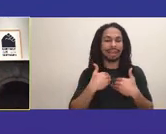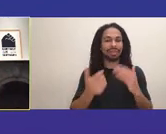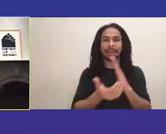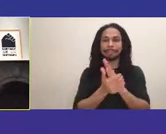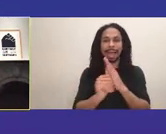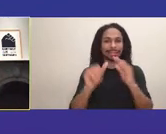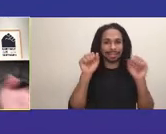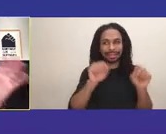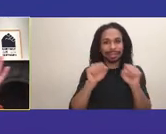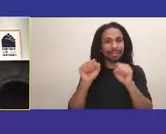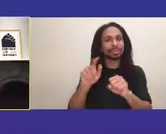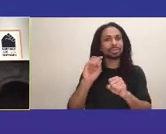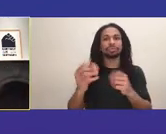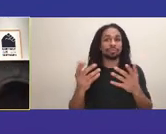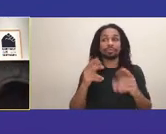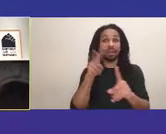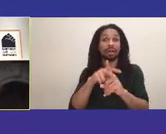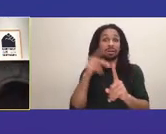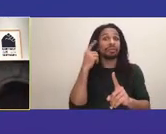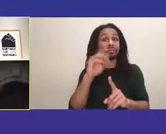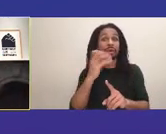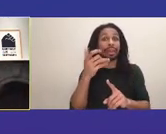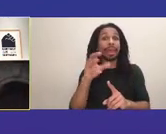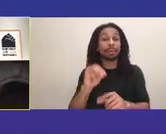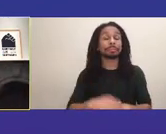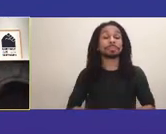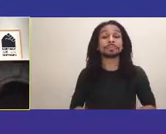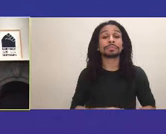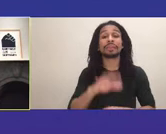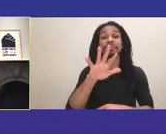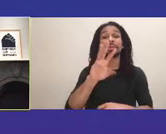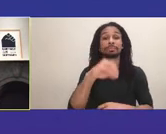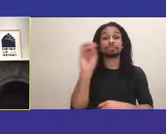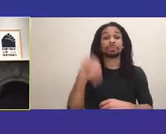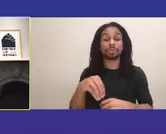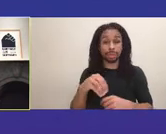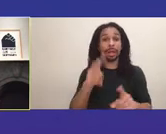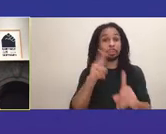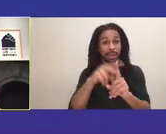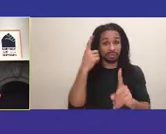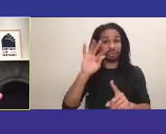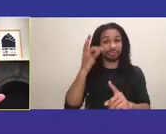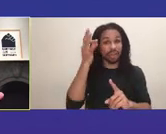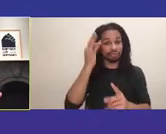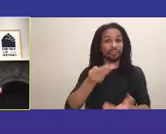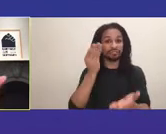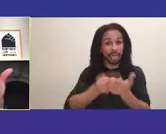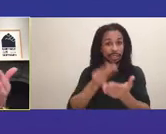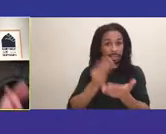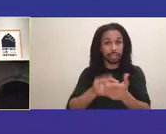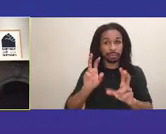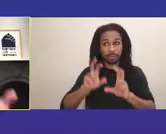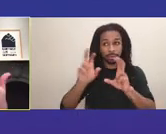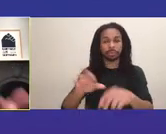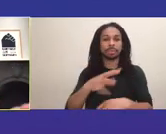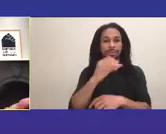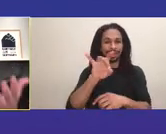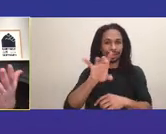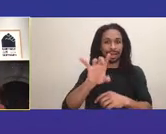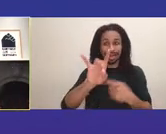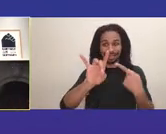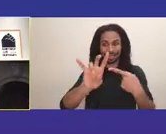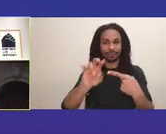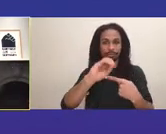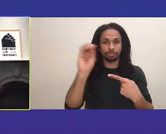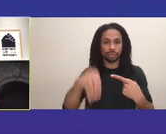even file for claims. 56% of them did apply for federal funding, of which 87 of them